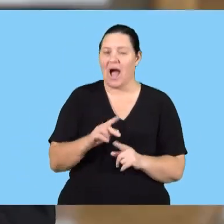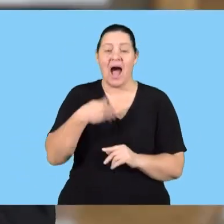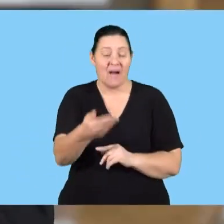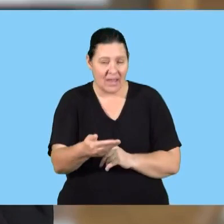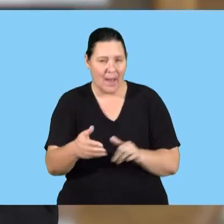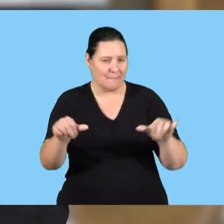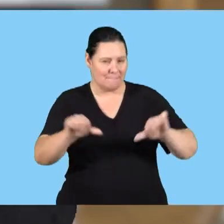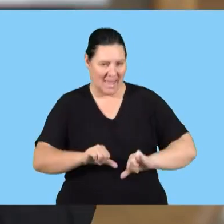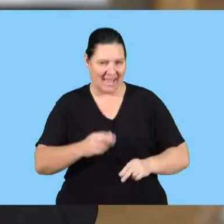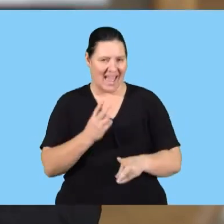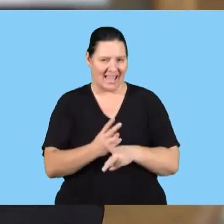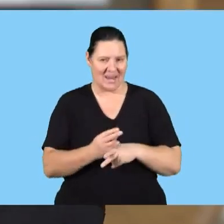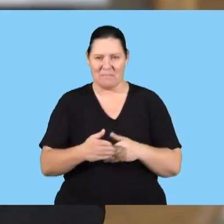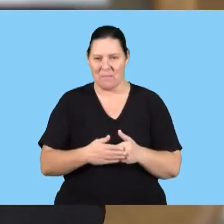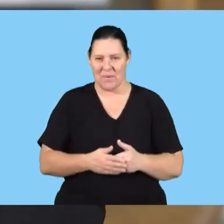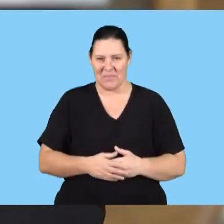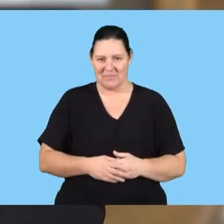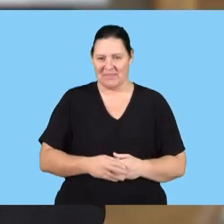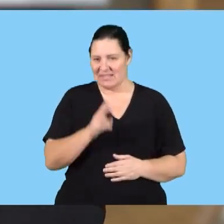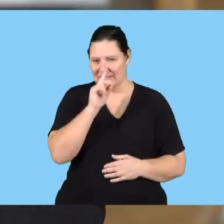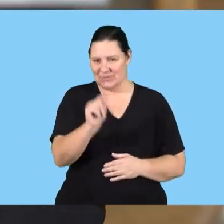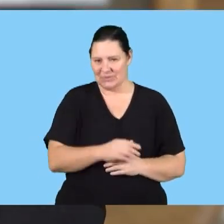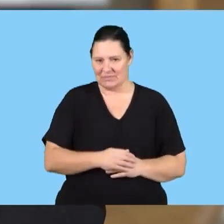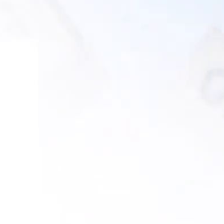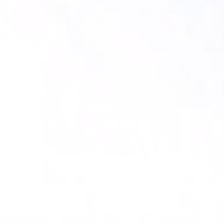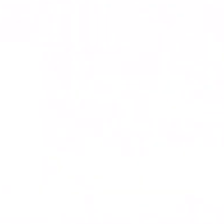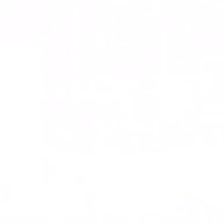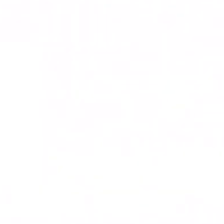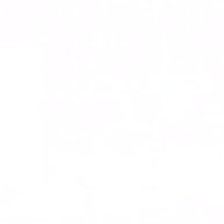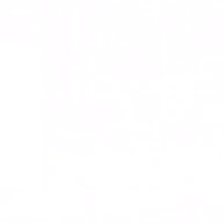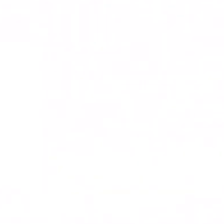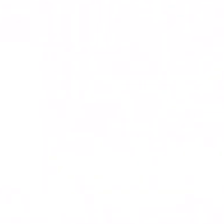After the break, we will continue with more mathematics. See you soon.